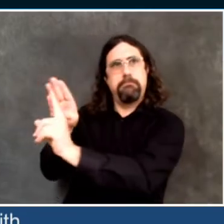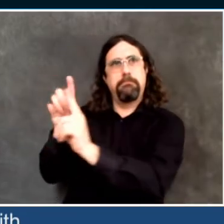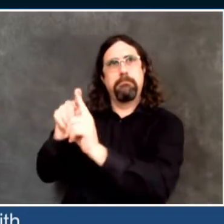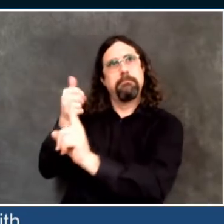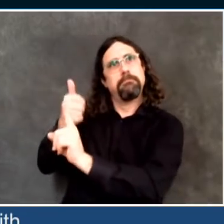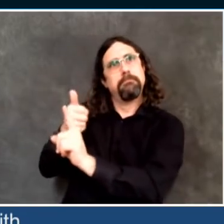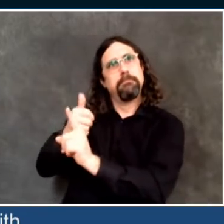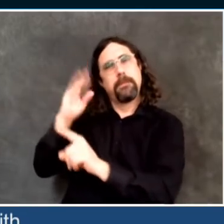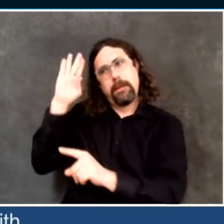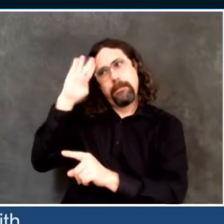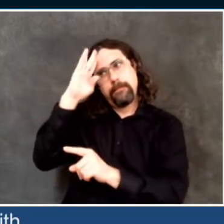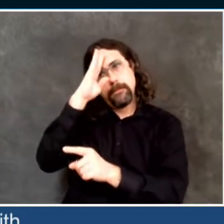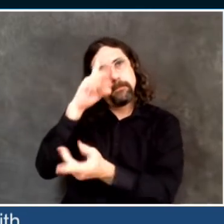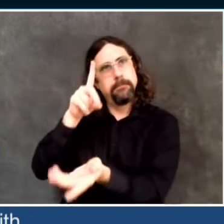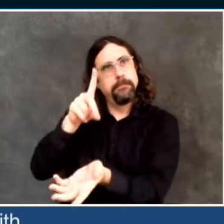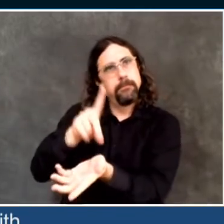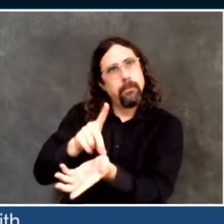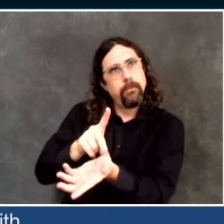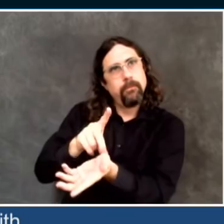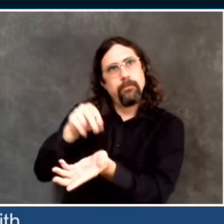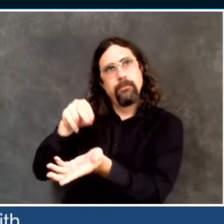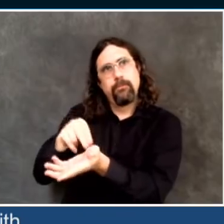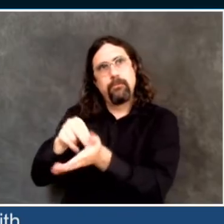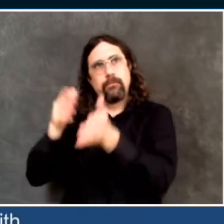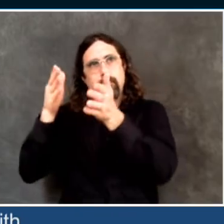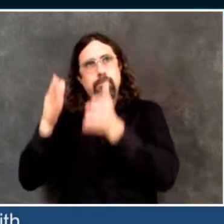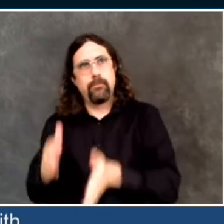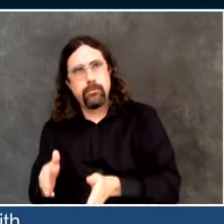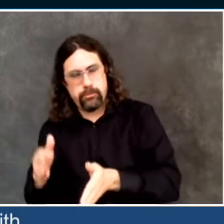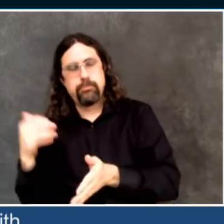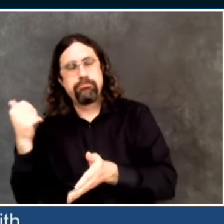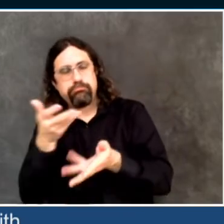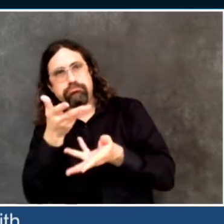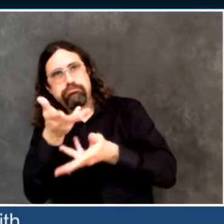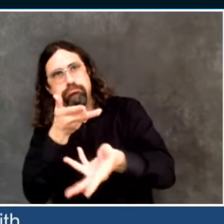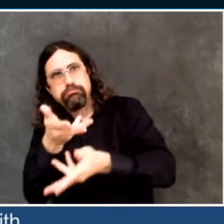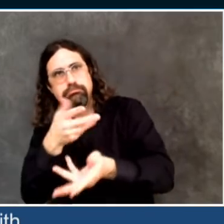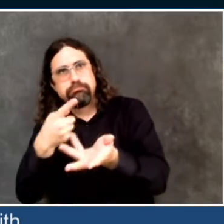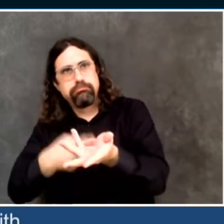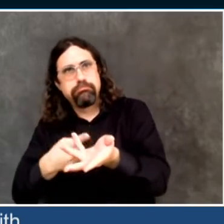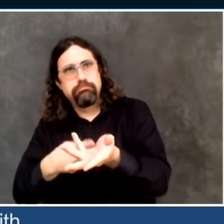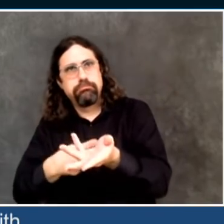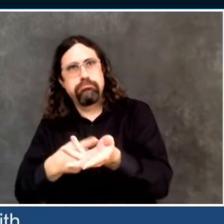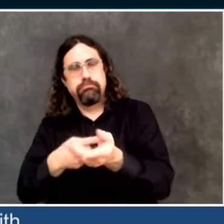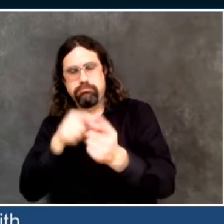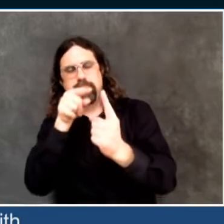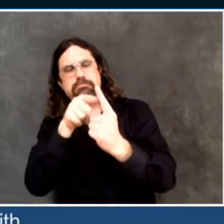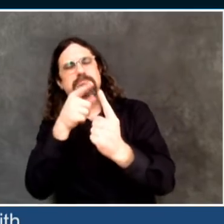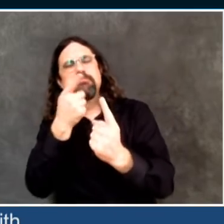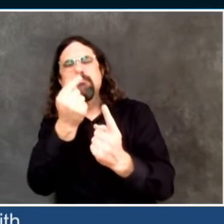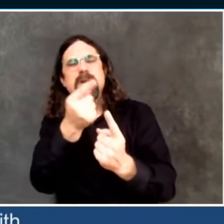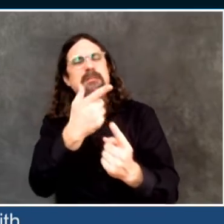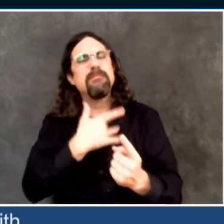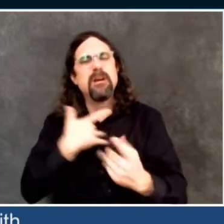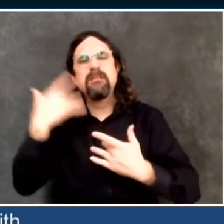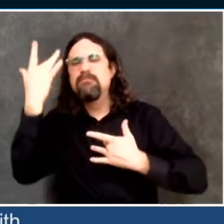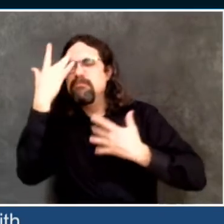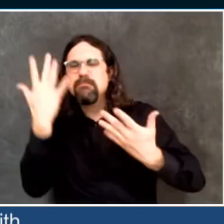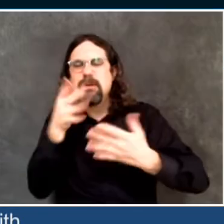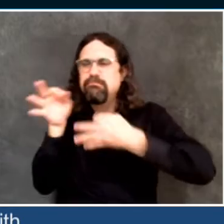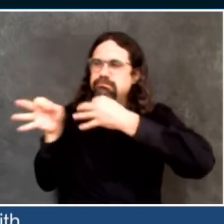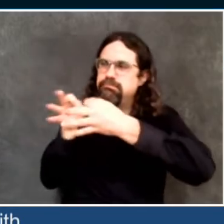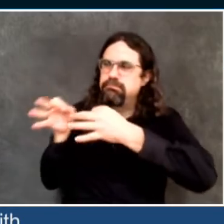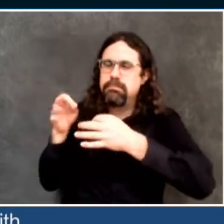if they need testing. That's been something that people have been able to get through 311. But we need to deepen that and make it